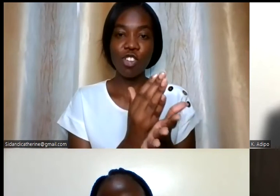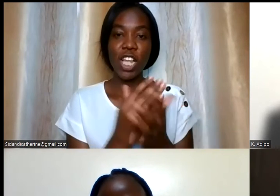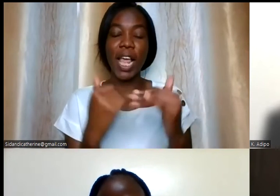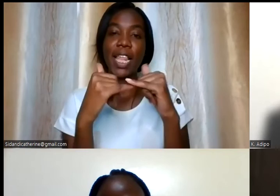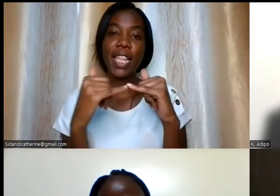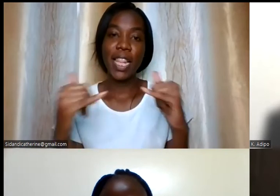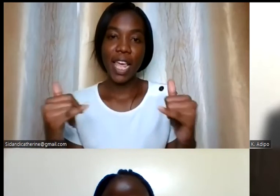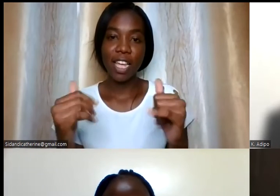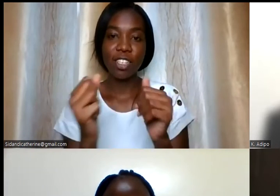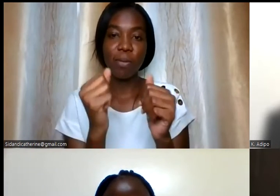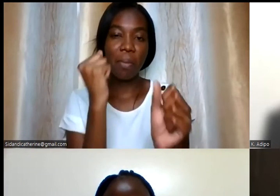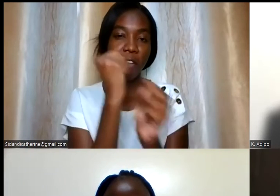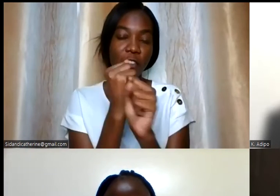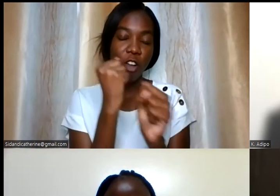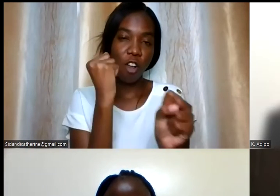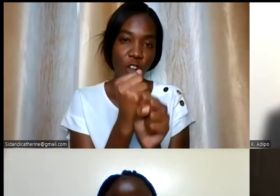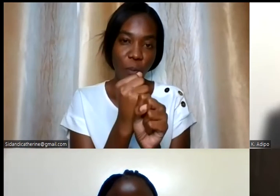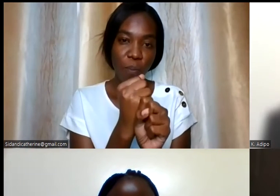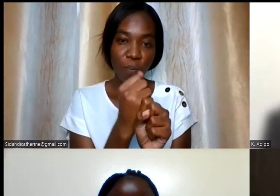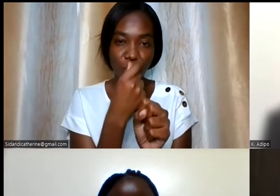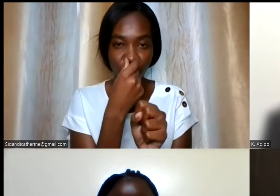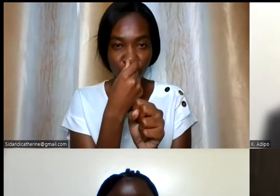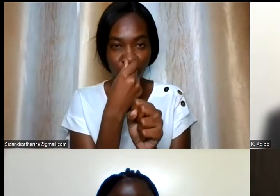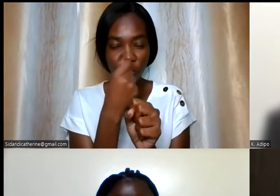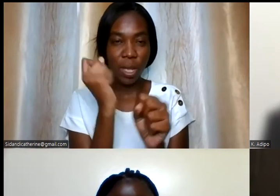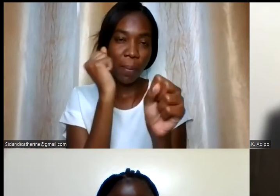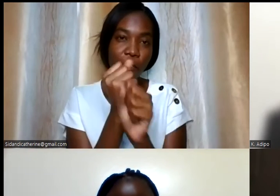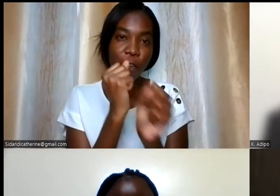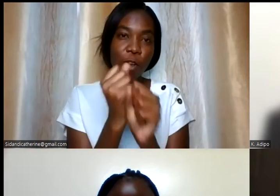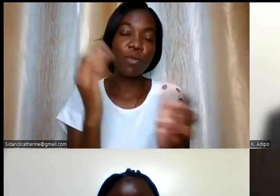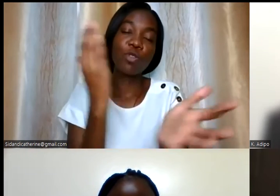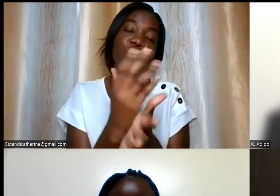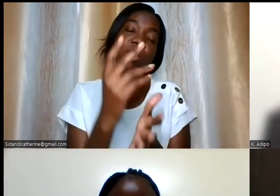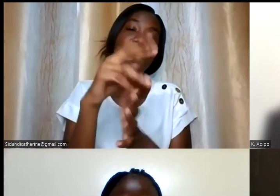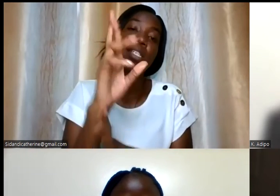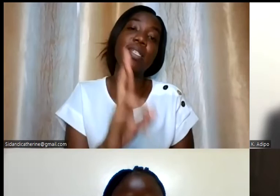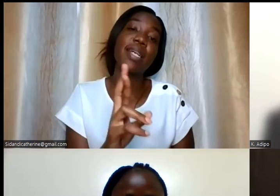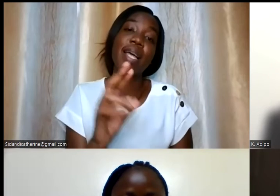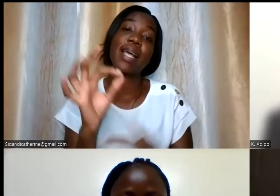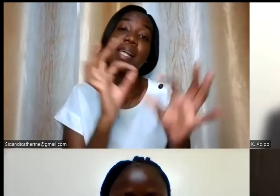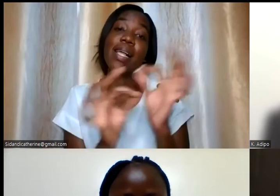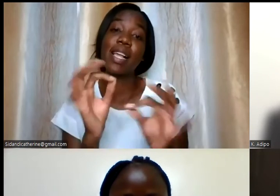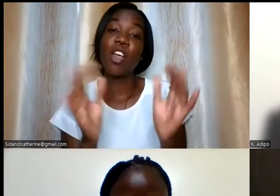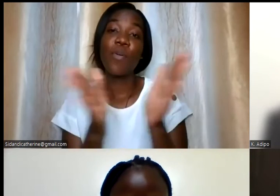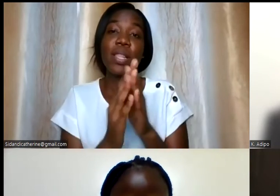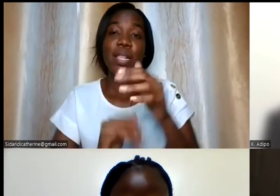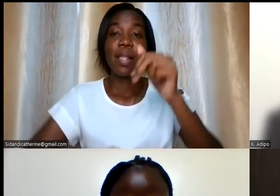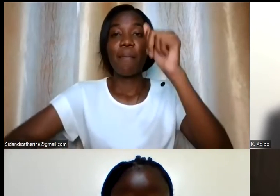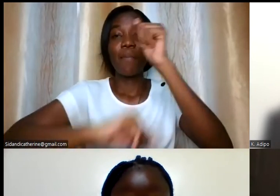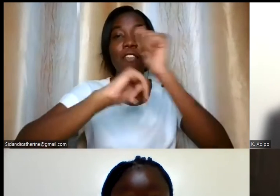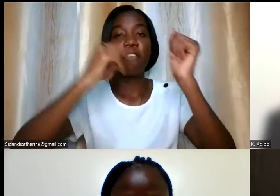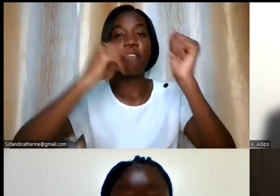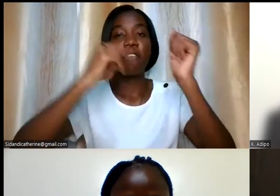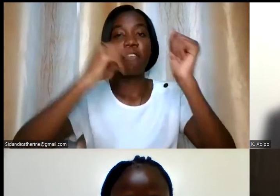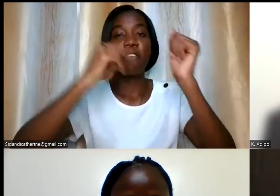to perform the actual HR functions with the support of the HR.